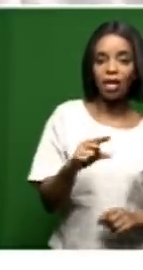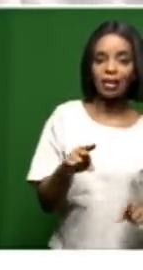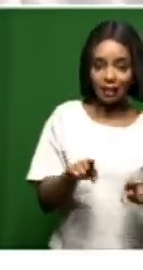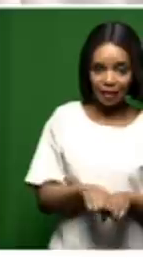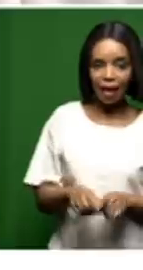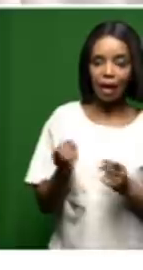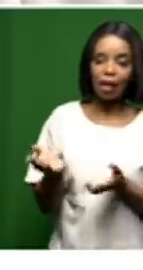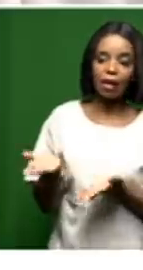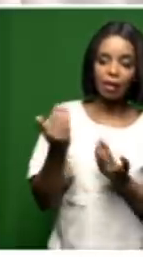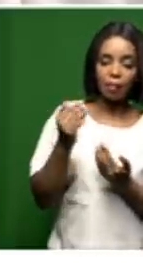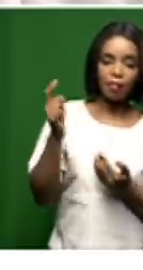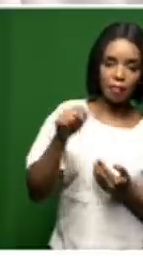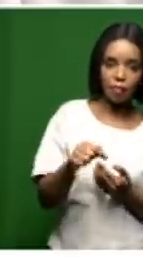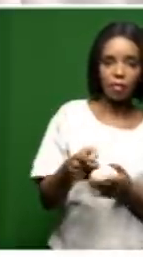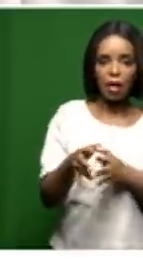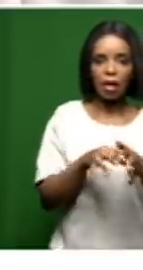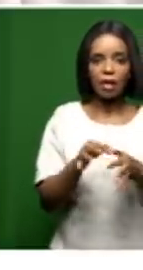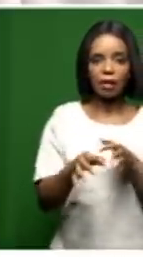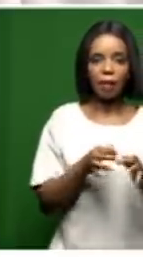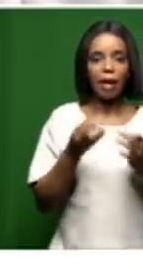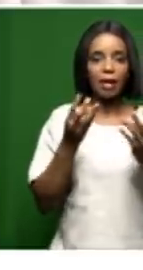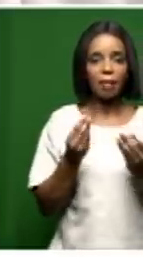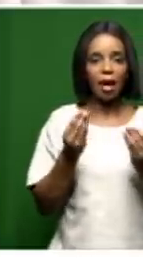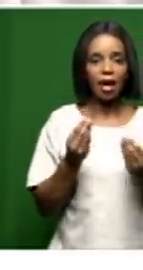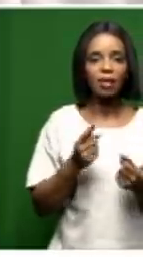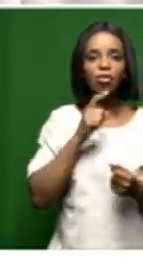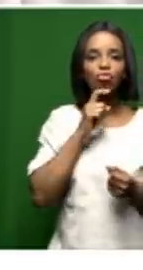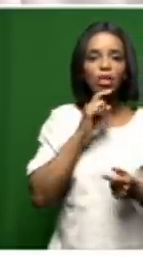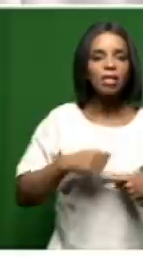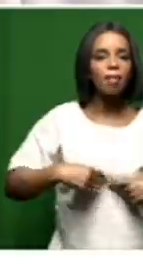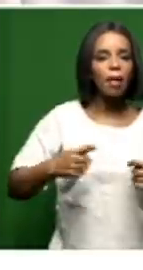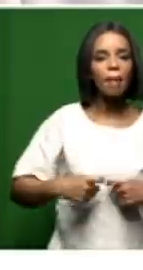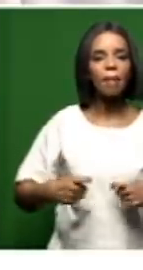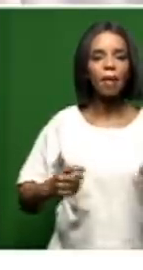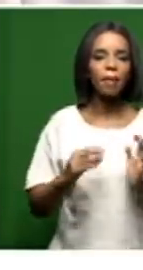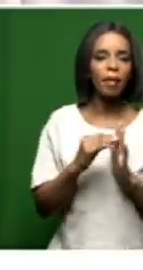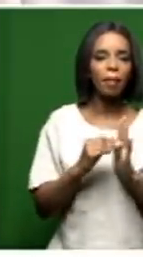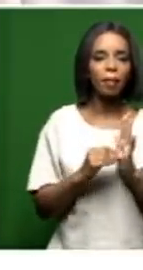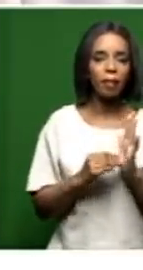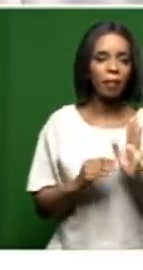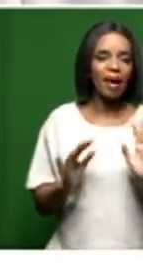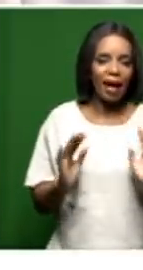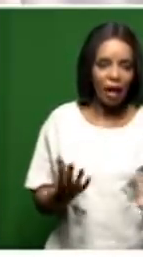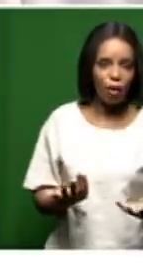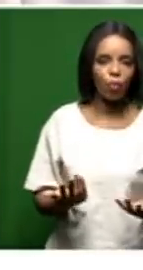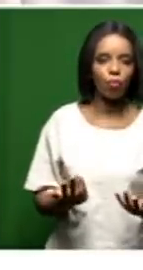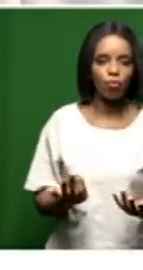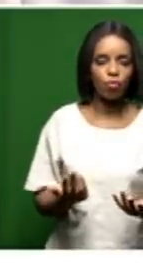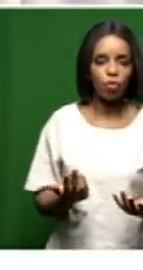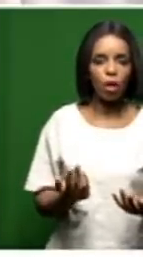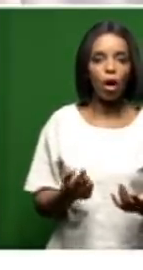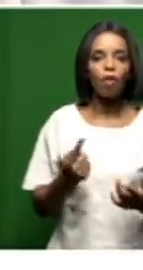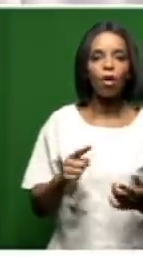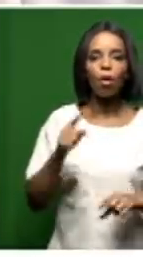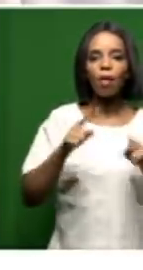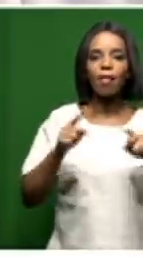to explain how the use of these funds was recorded and reported in the various audits.